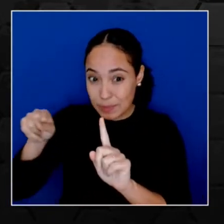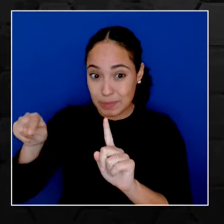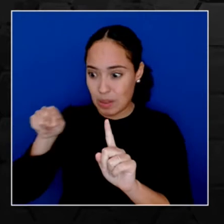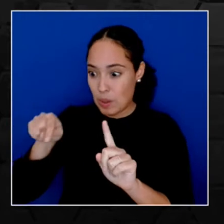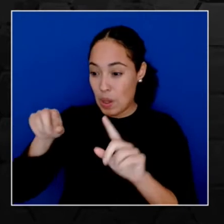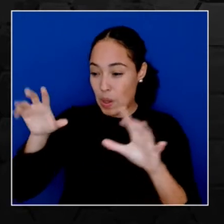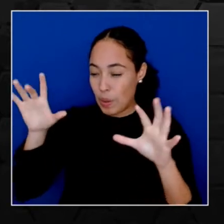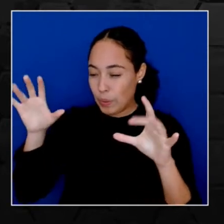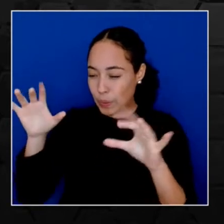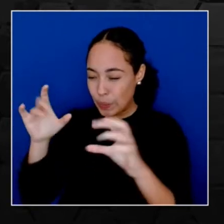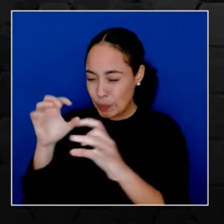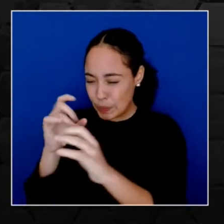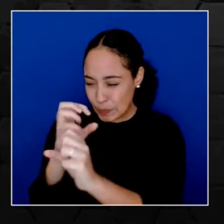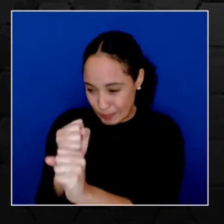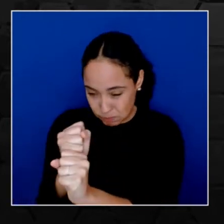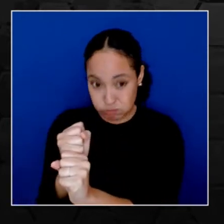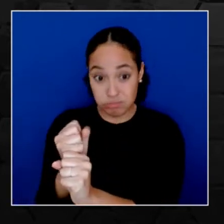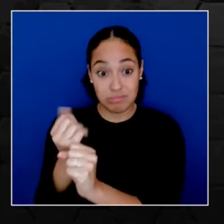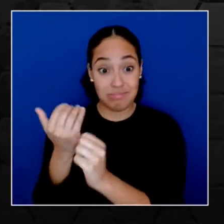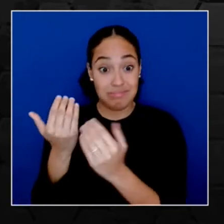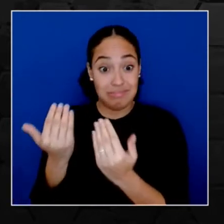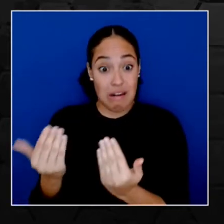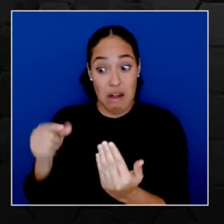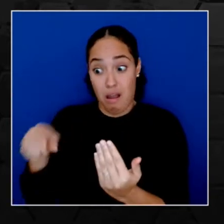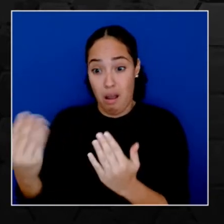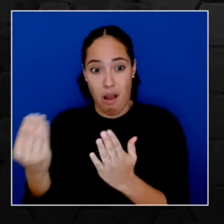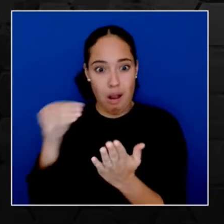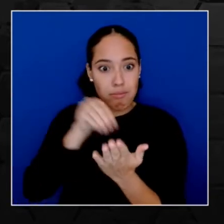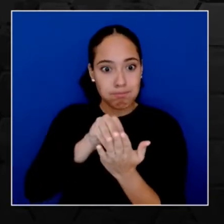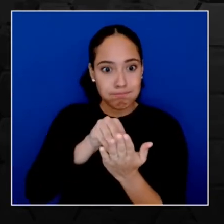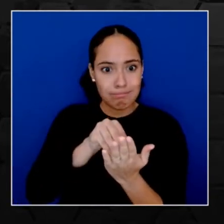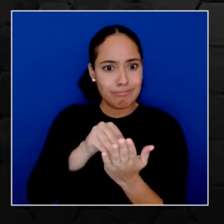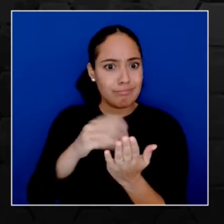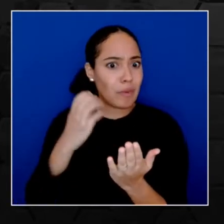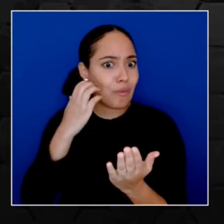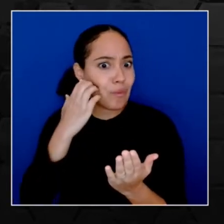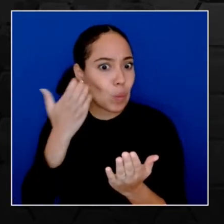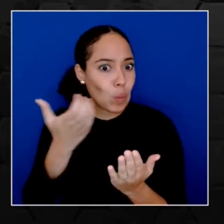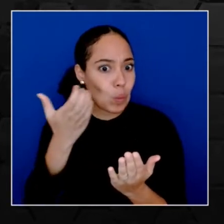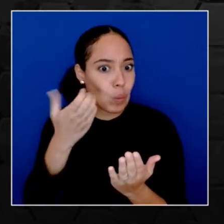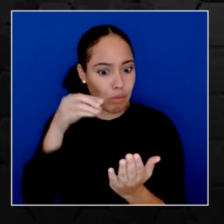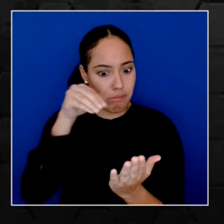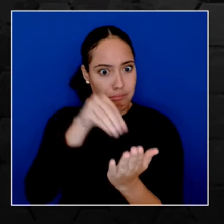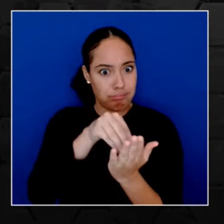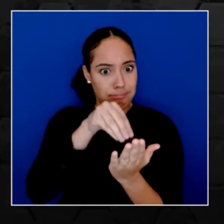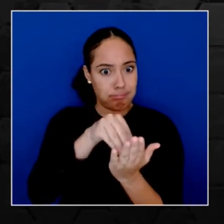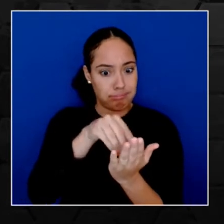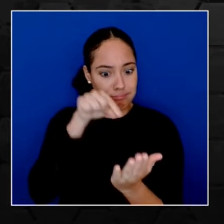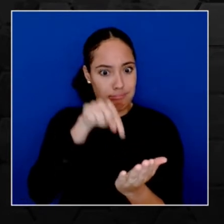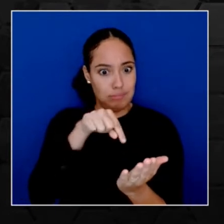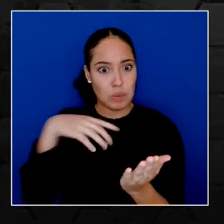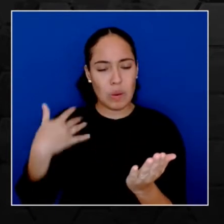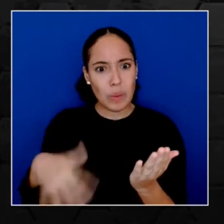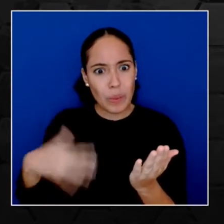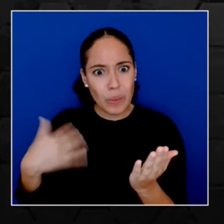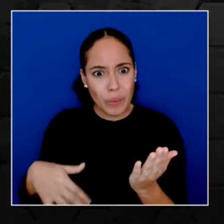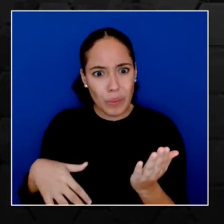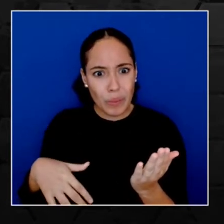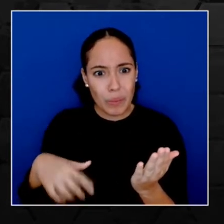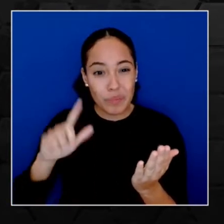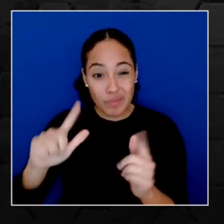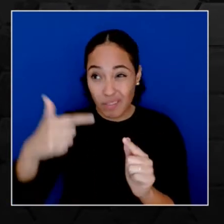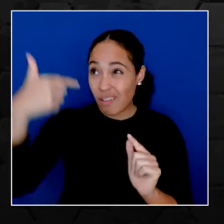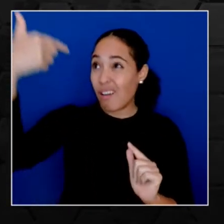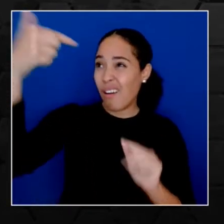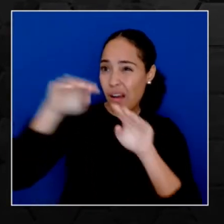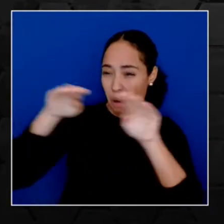other electronic devices. So it's a mind-blowing fact if you think about it, how that huge thing has come down to